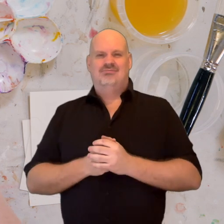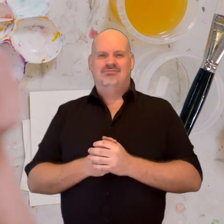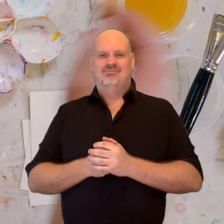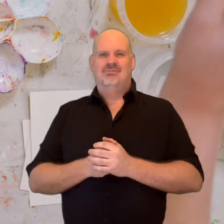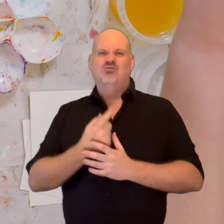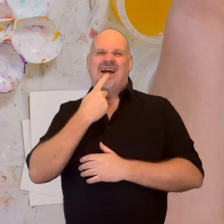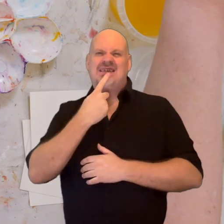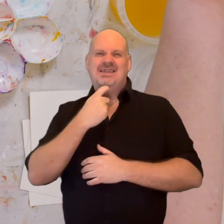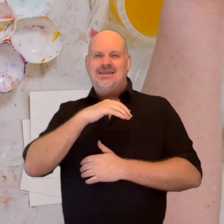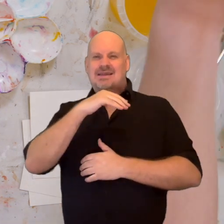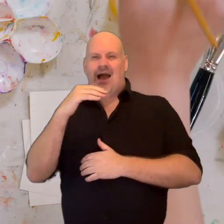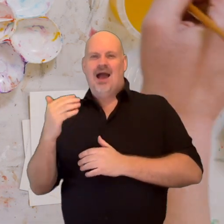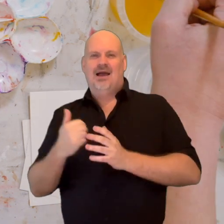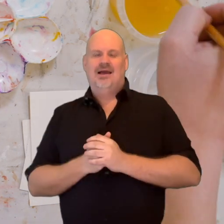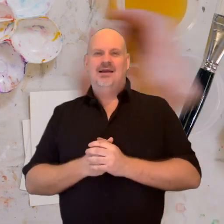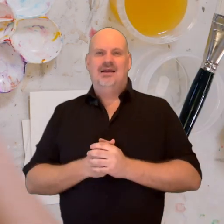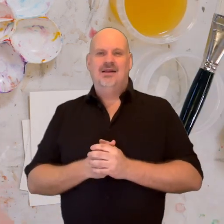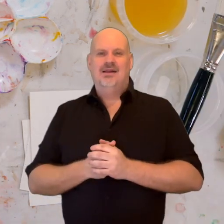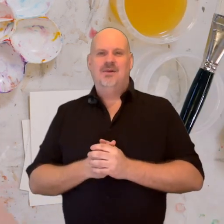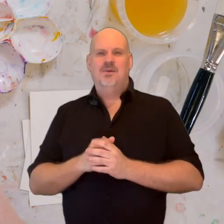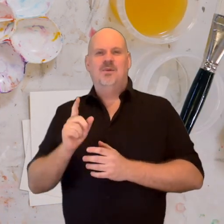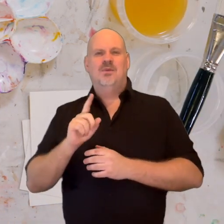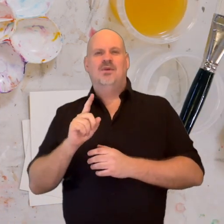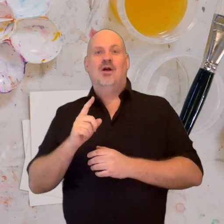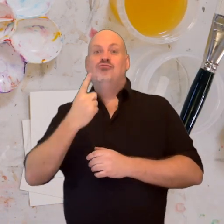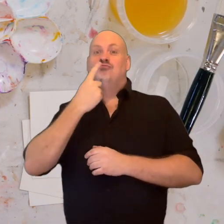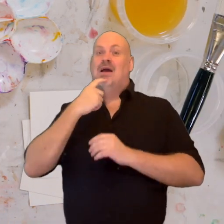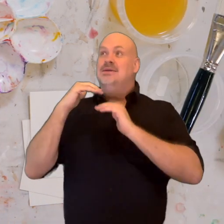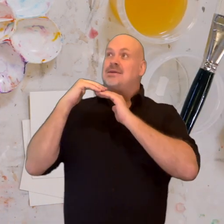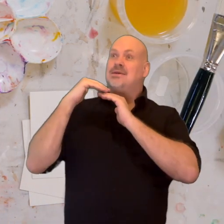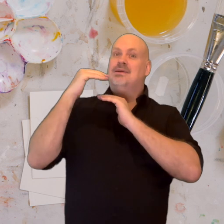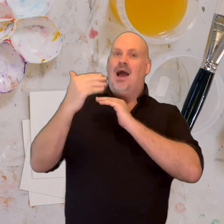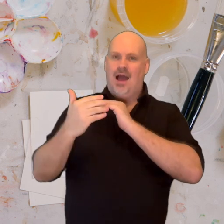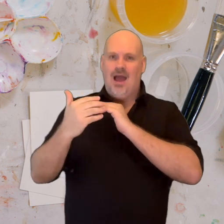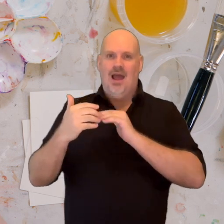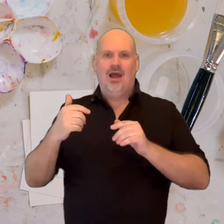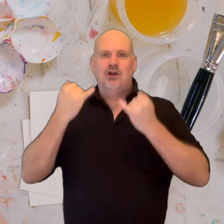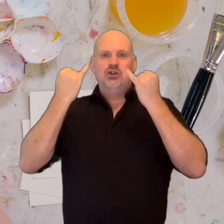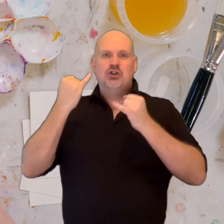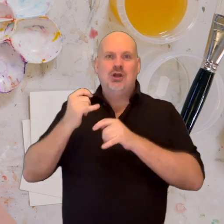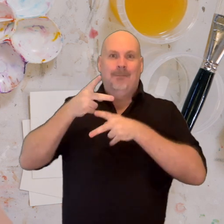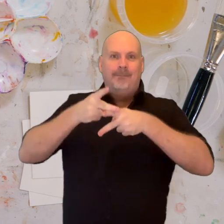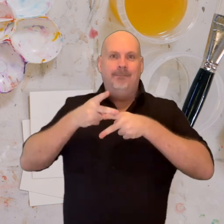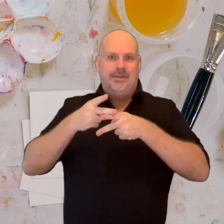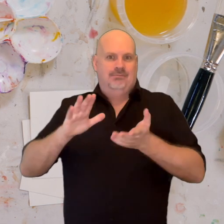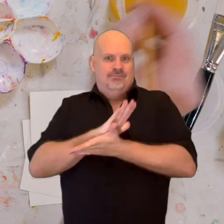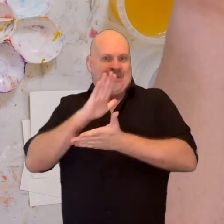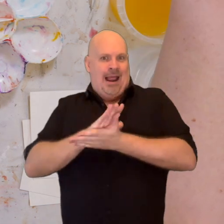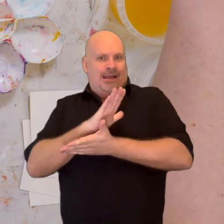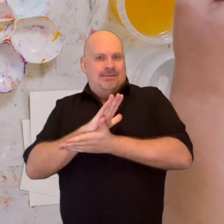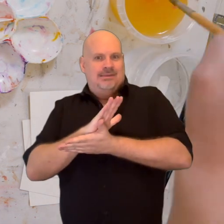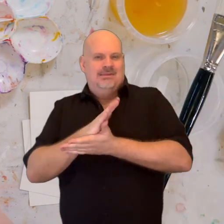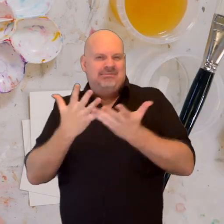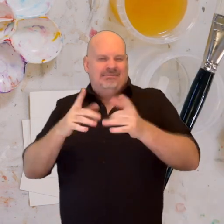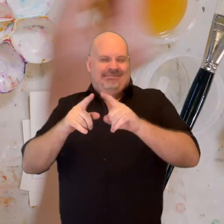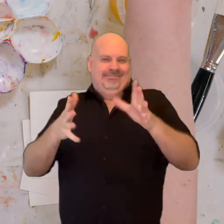red sky. So what was the old saying? Red sky, shepherd's delight. Red sky at night. Something like